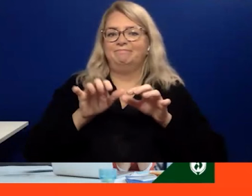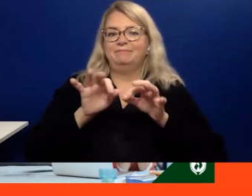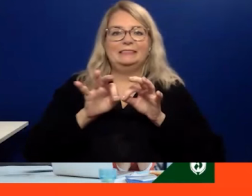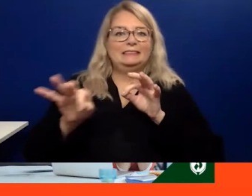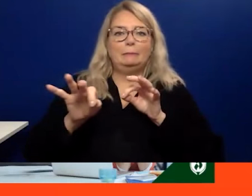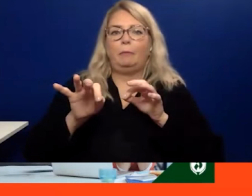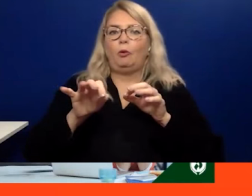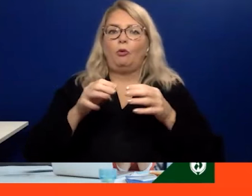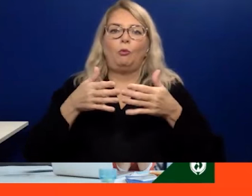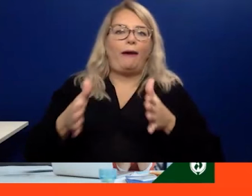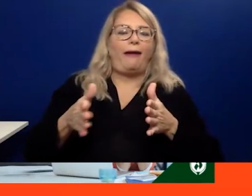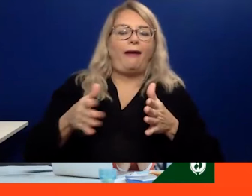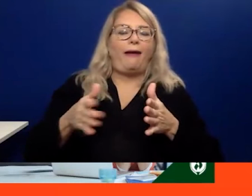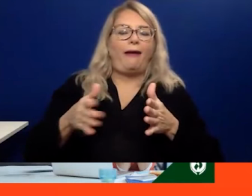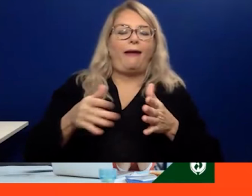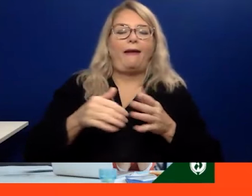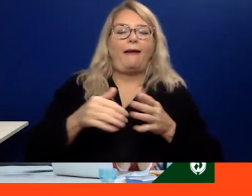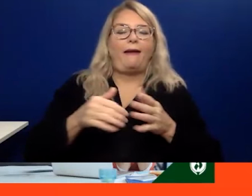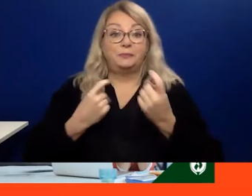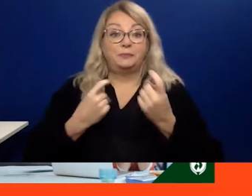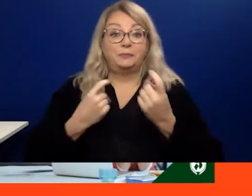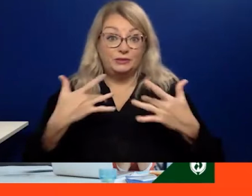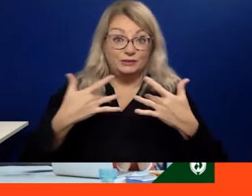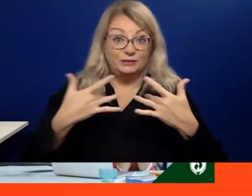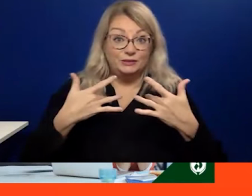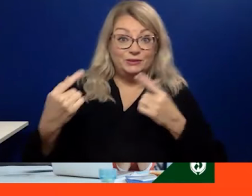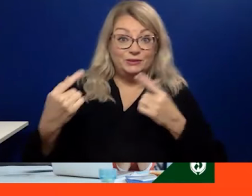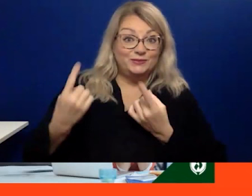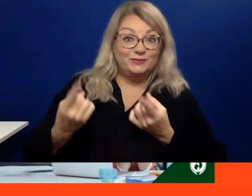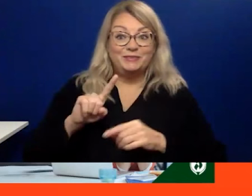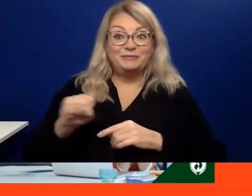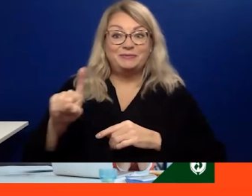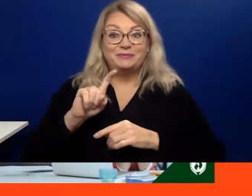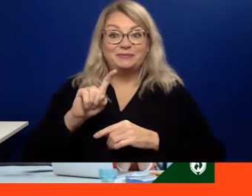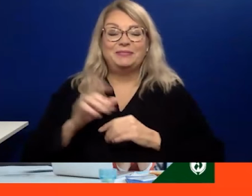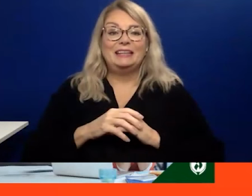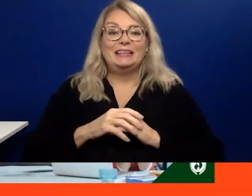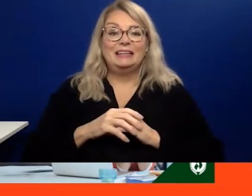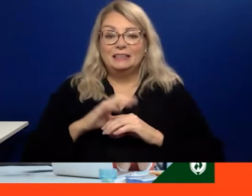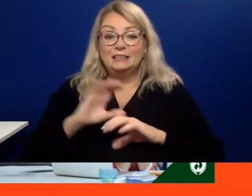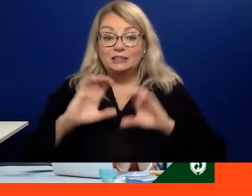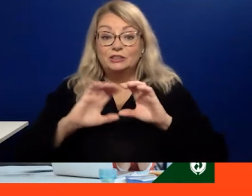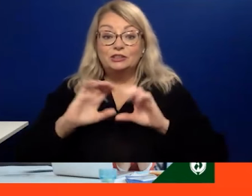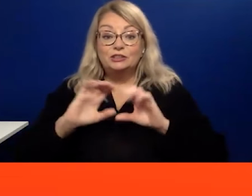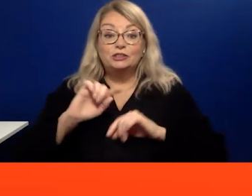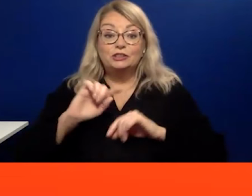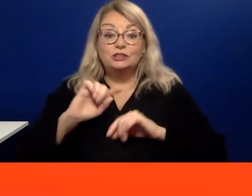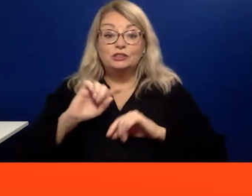far? Making sense? Makes sense. All right. So any chat questions? Good. Okay.